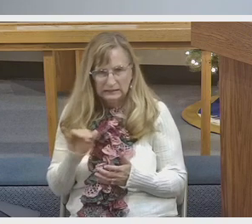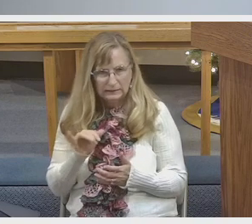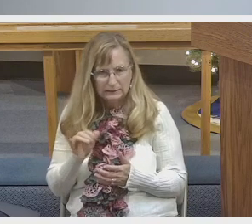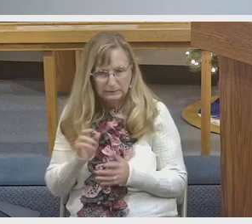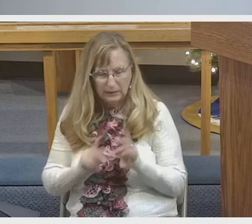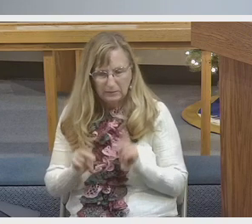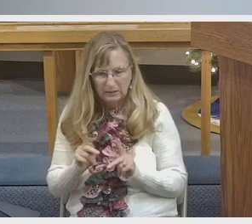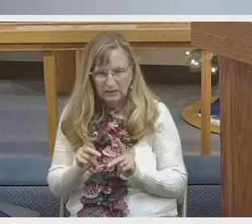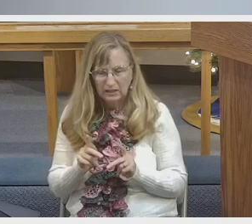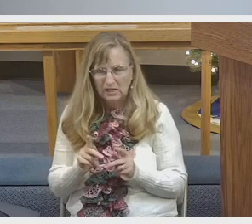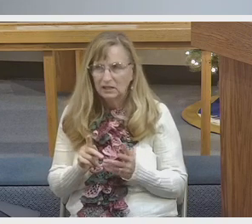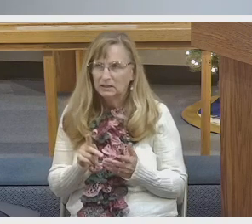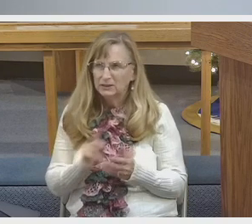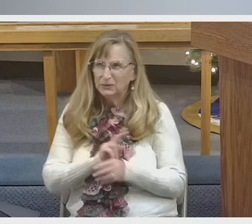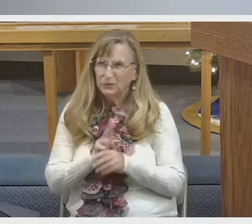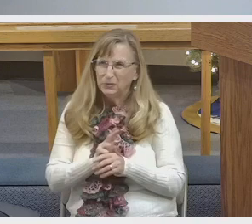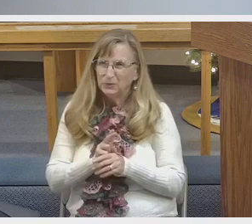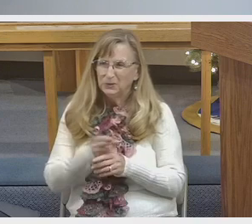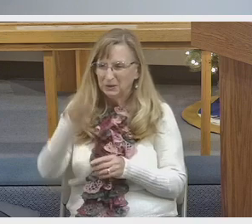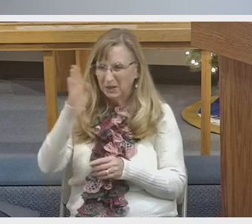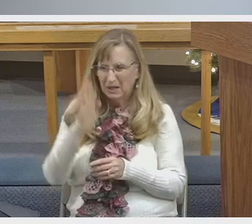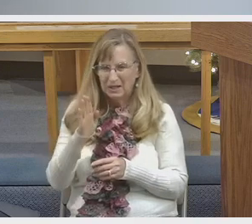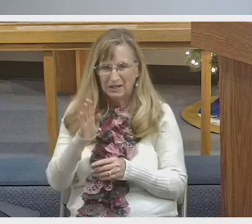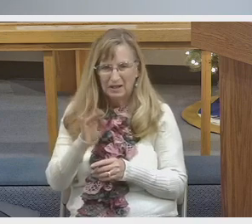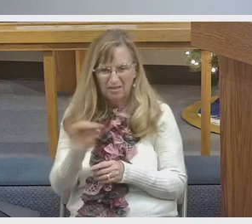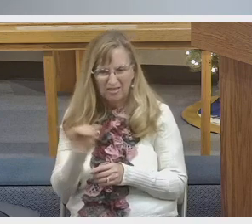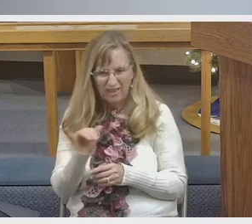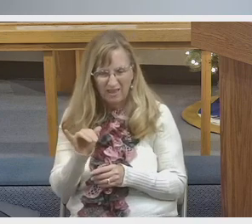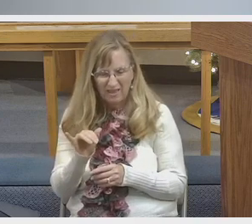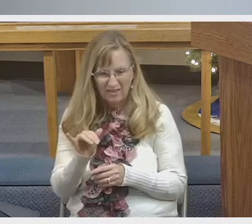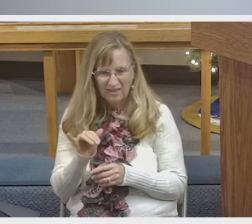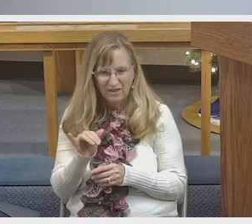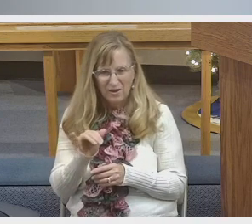were treating it, God, like a rabbit foot.